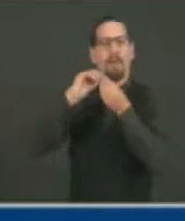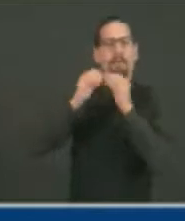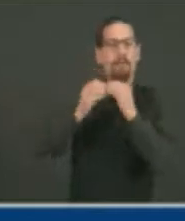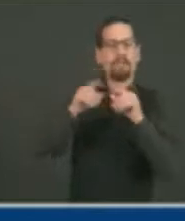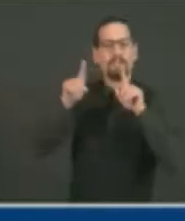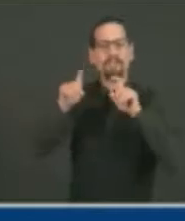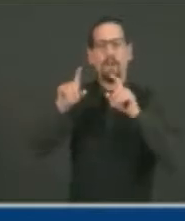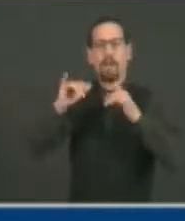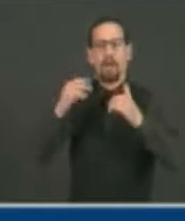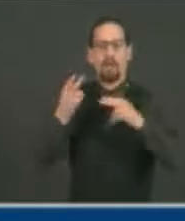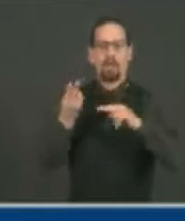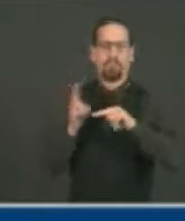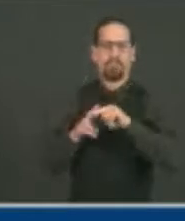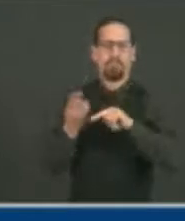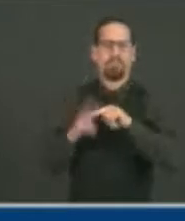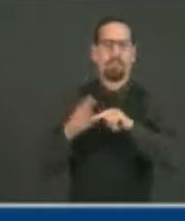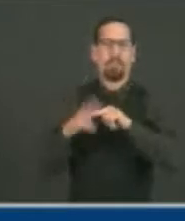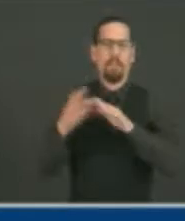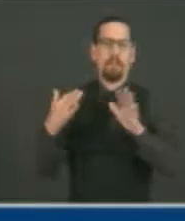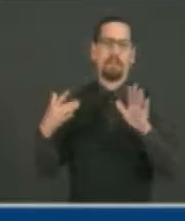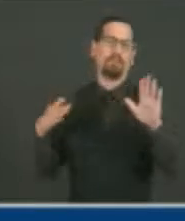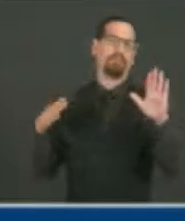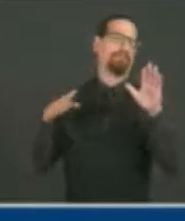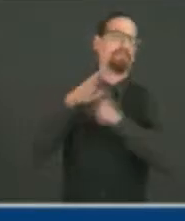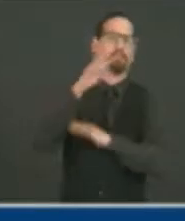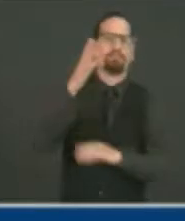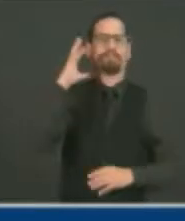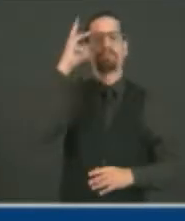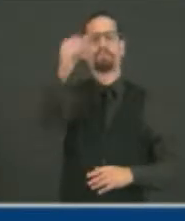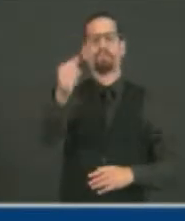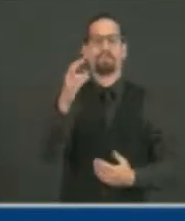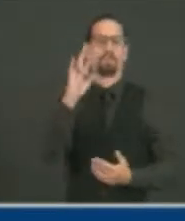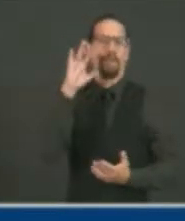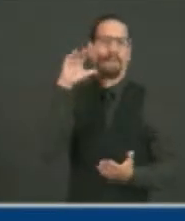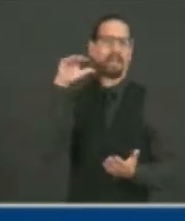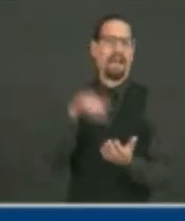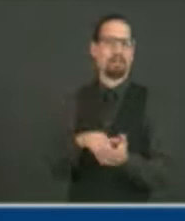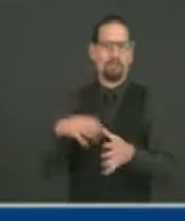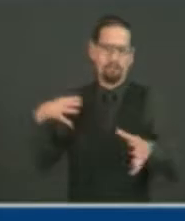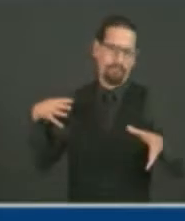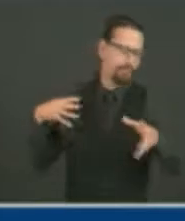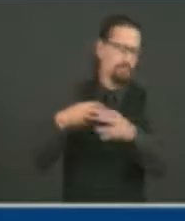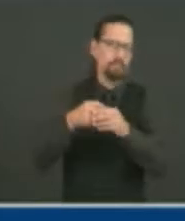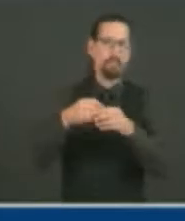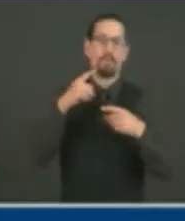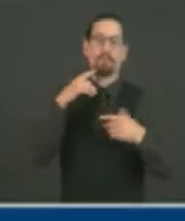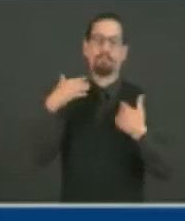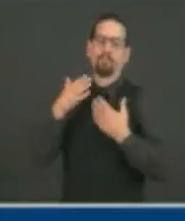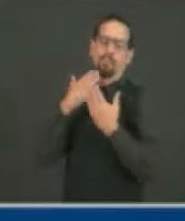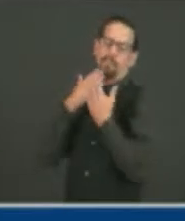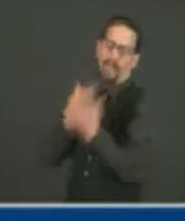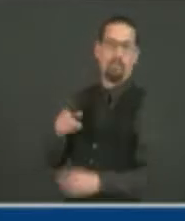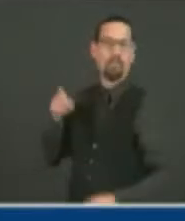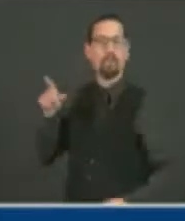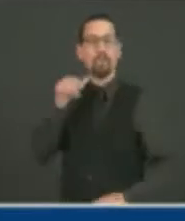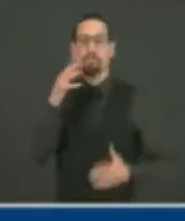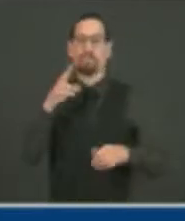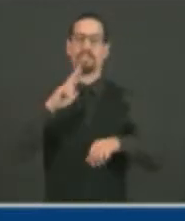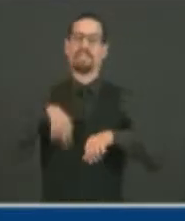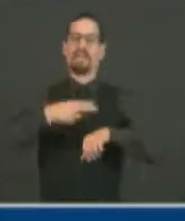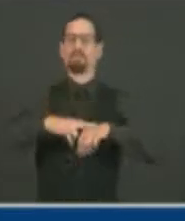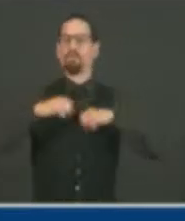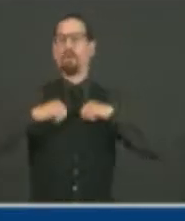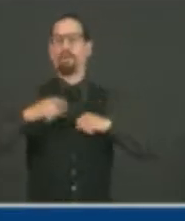very sad to say that yesterday we did have another 3 deaths, bringing our total deaths from the